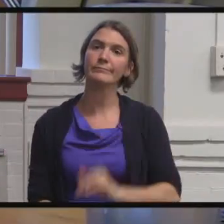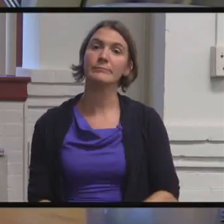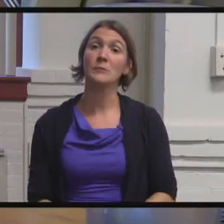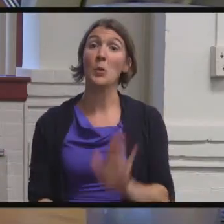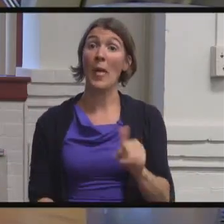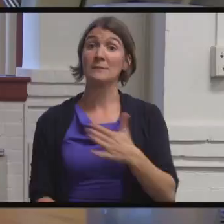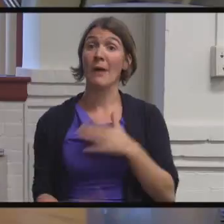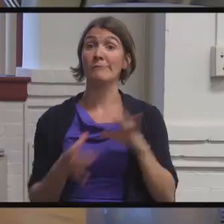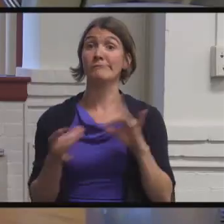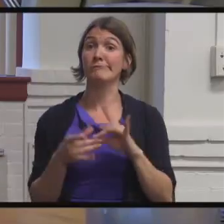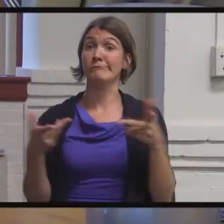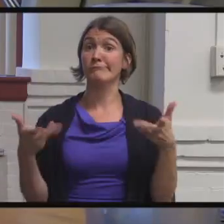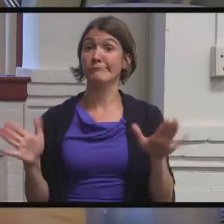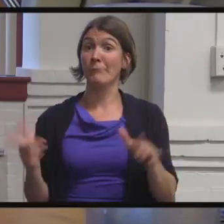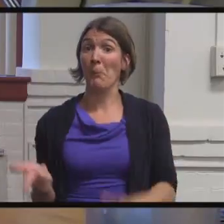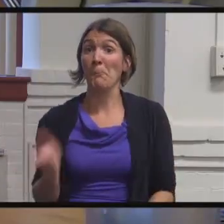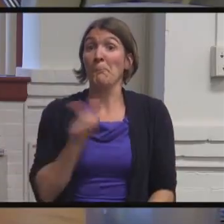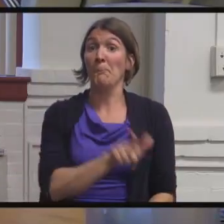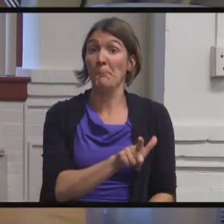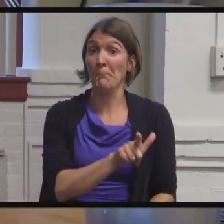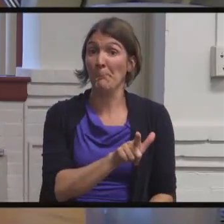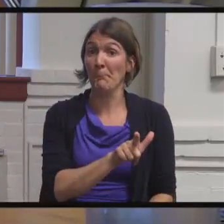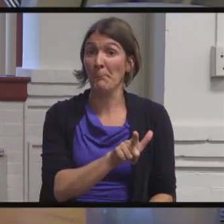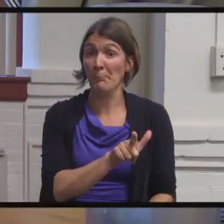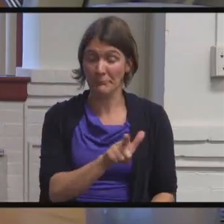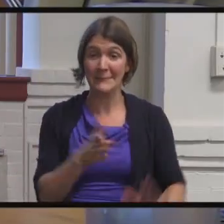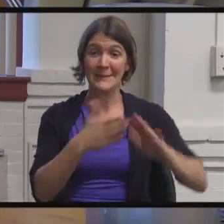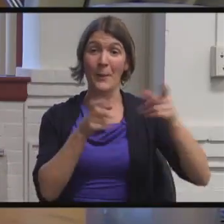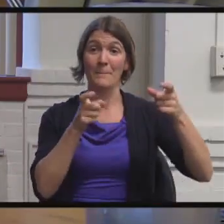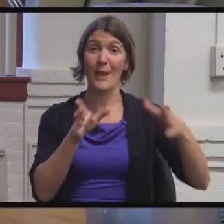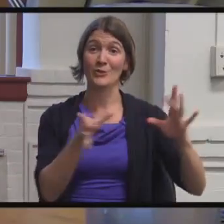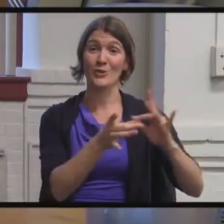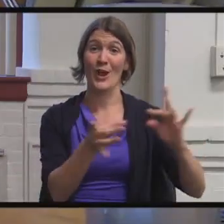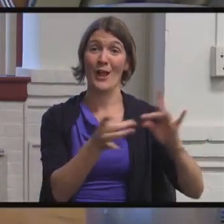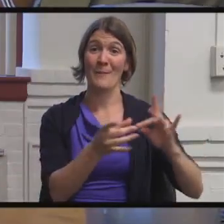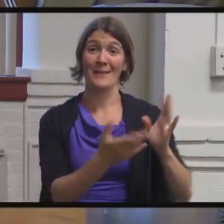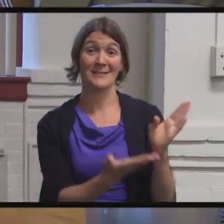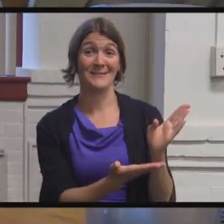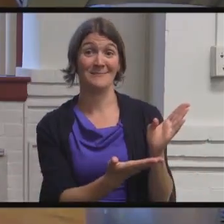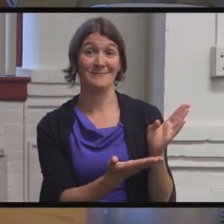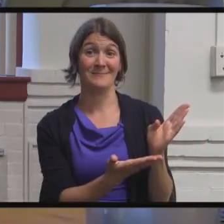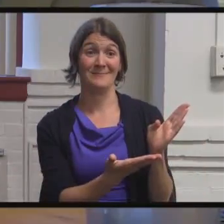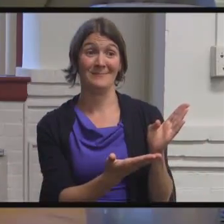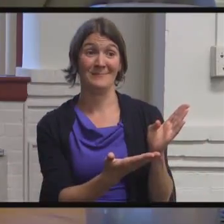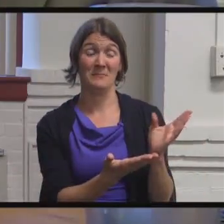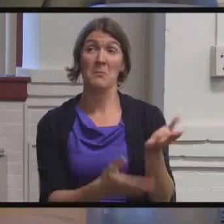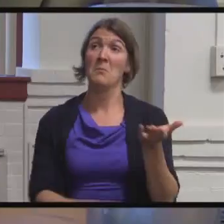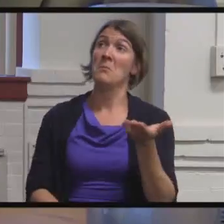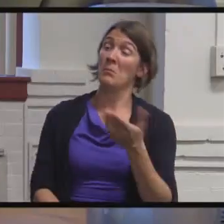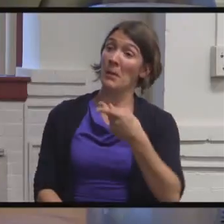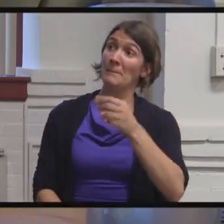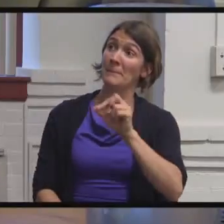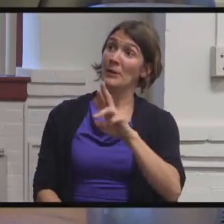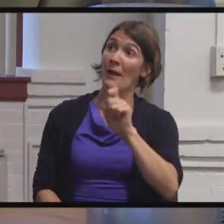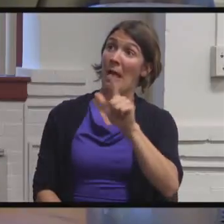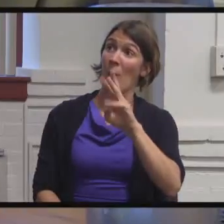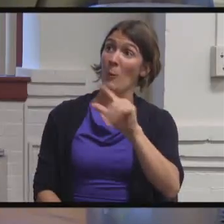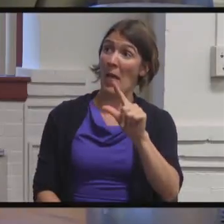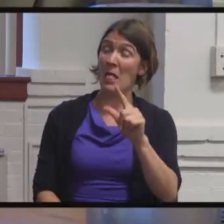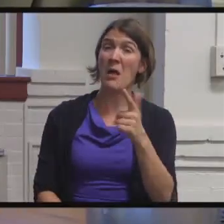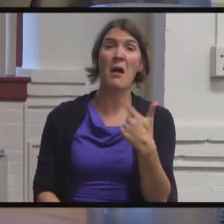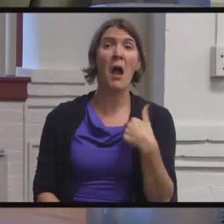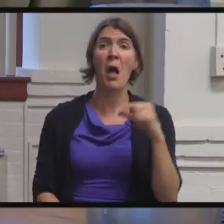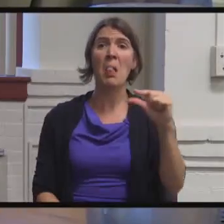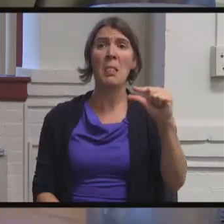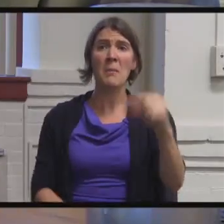That's Chair's remarks. Next matter on the agenda is Town Manager's comments. The only thing I have tonight is just to piggyback